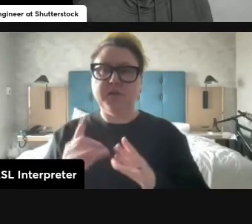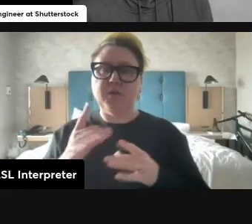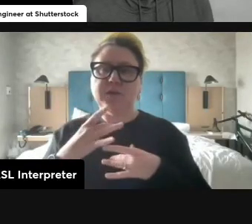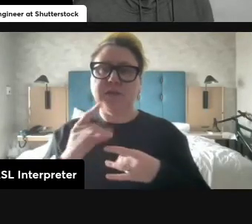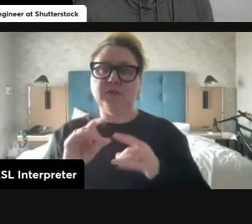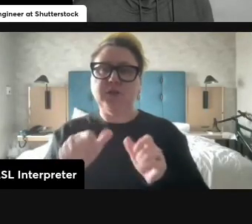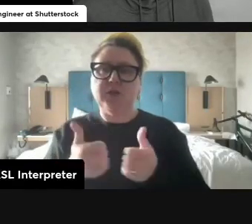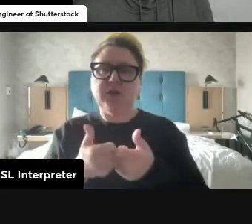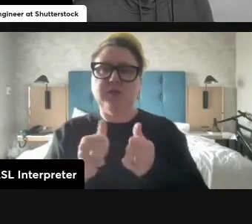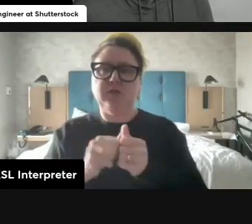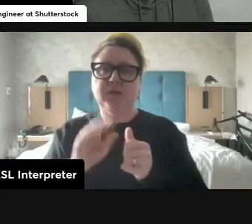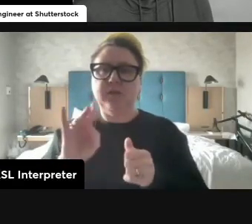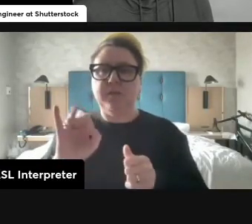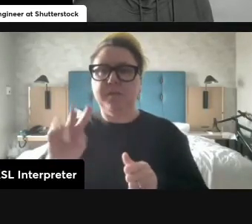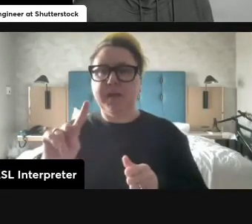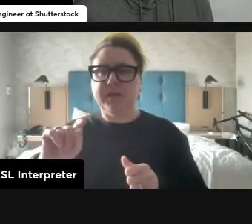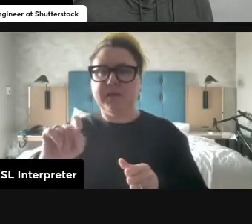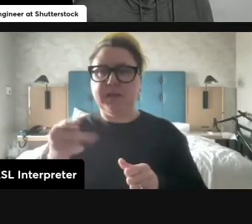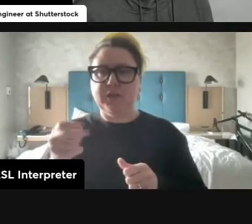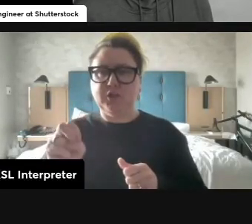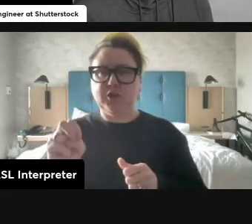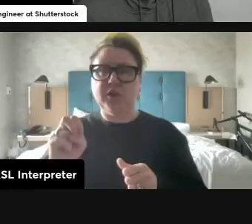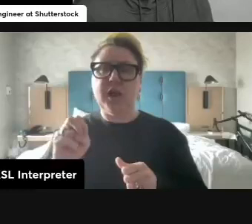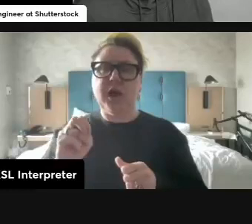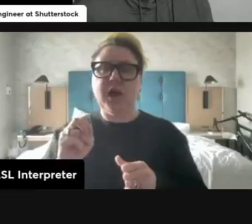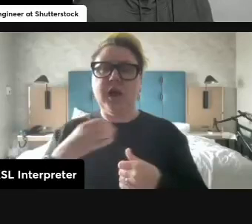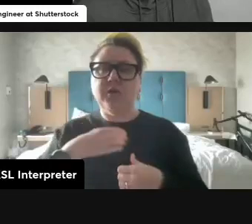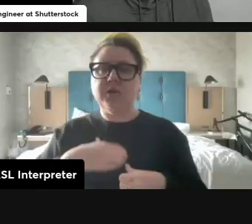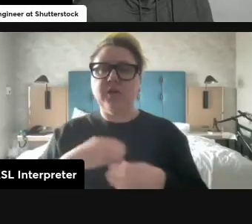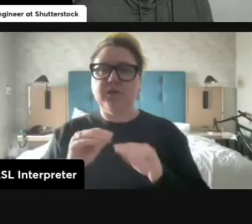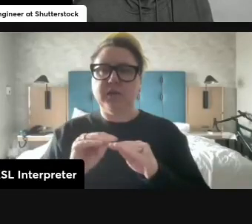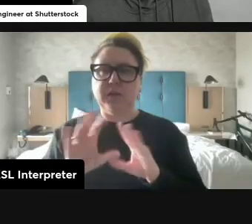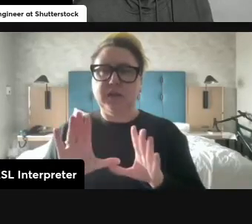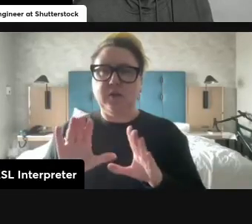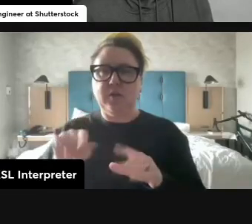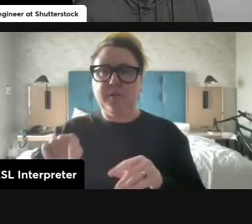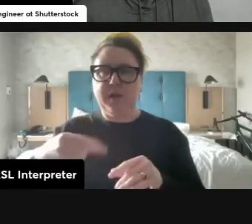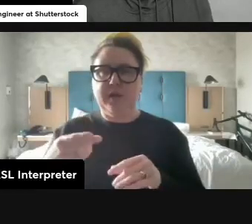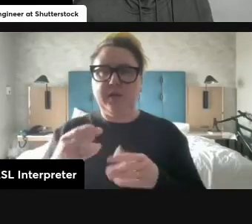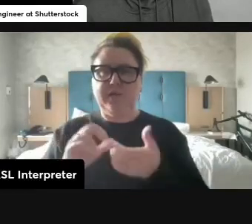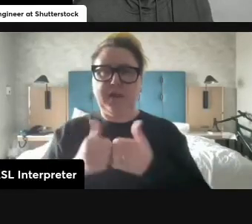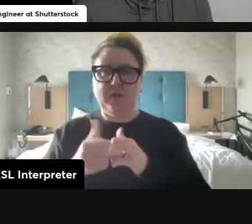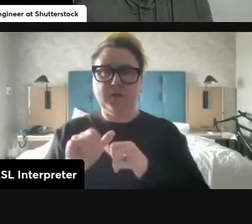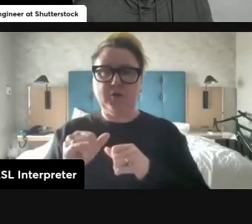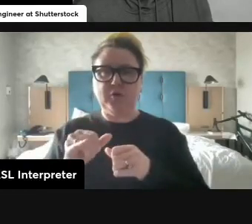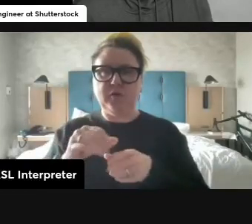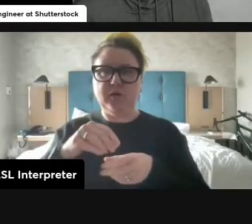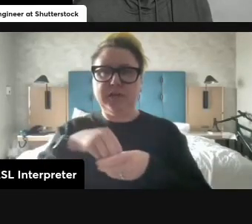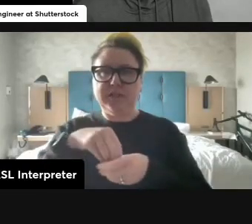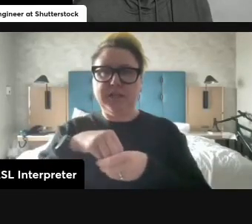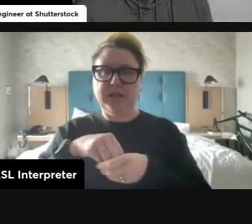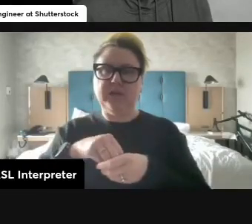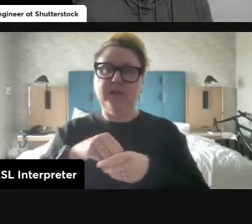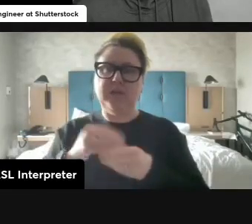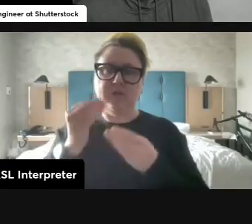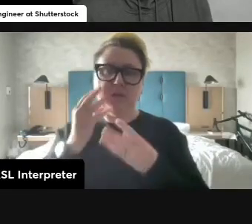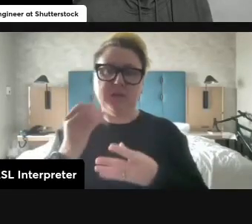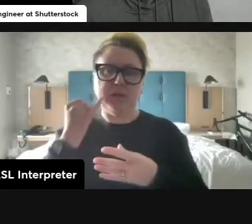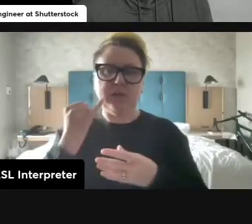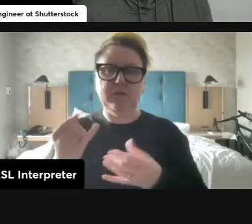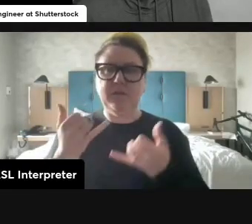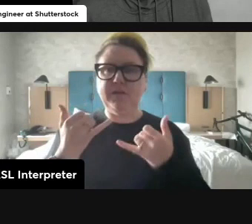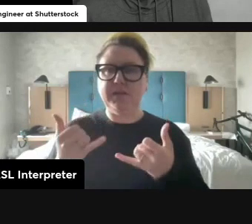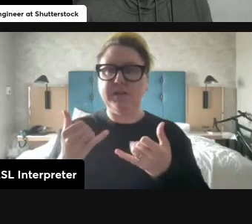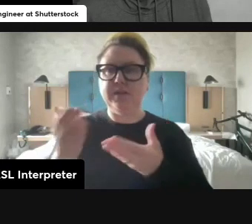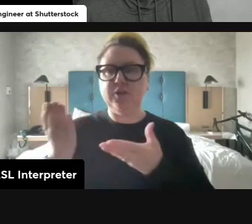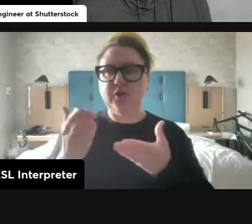with Backstage. I wish there was a clearer path to say, here's how you can model your information appropriately if you have existing service registries, things like